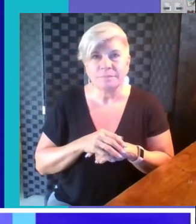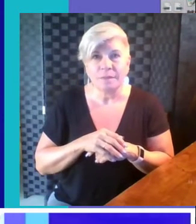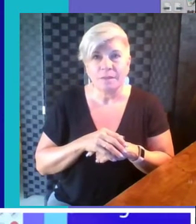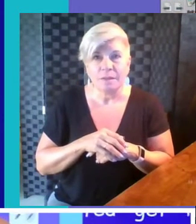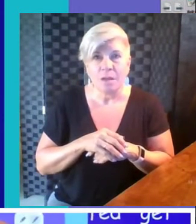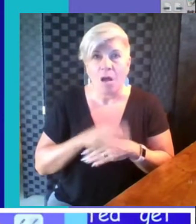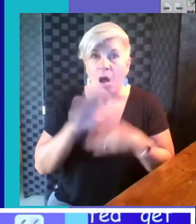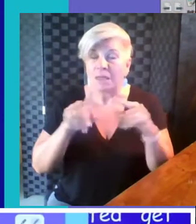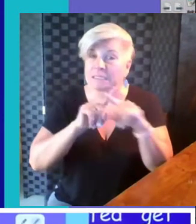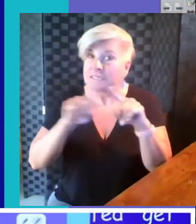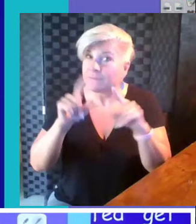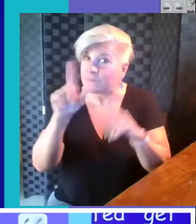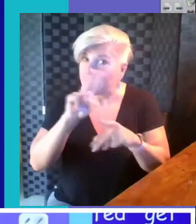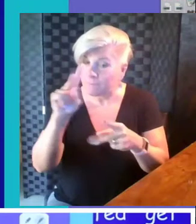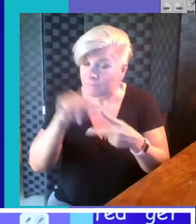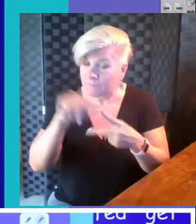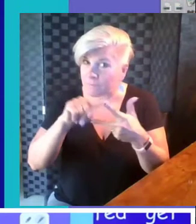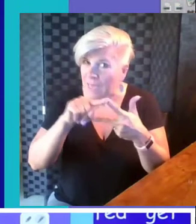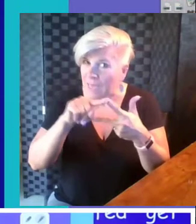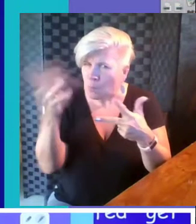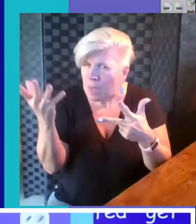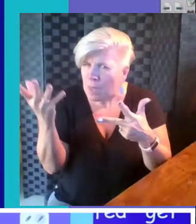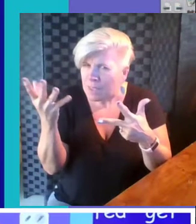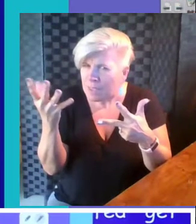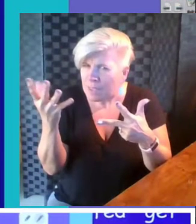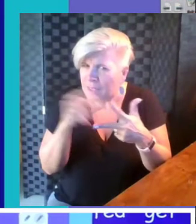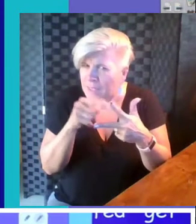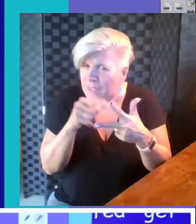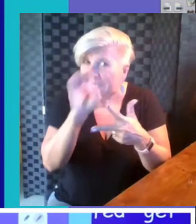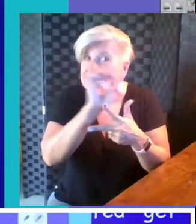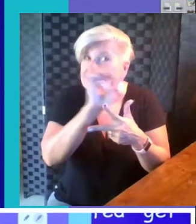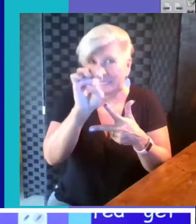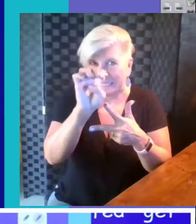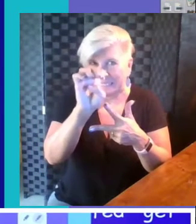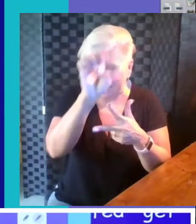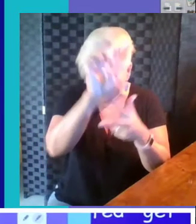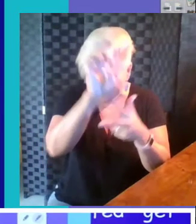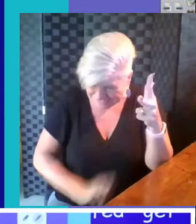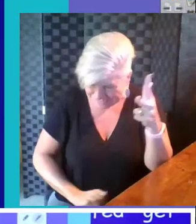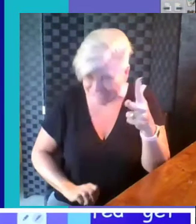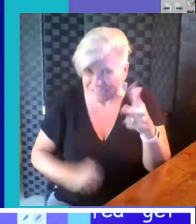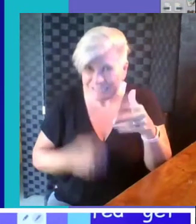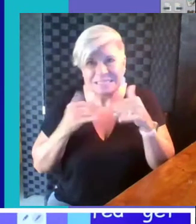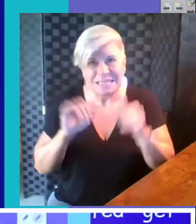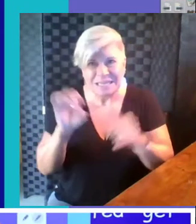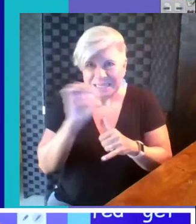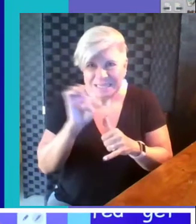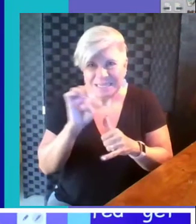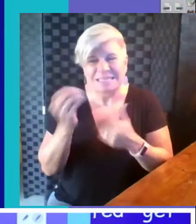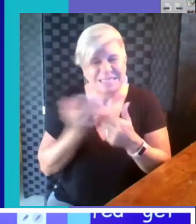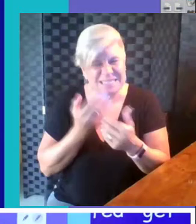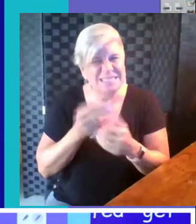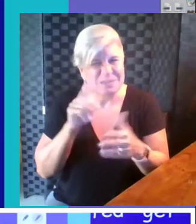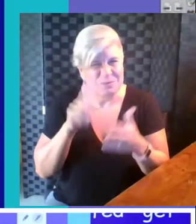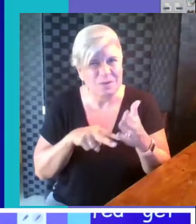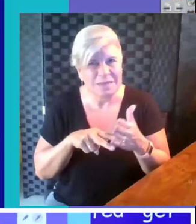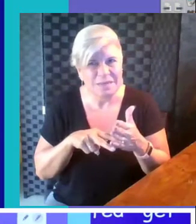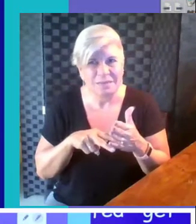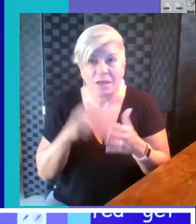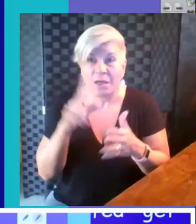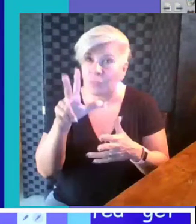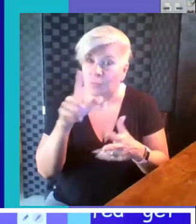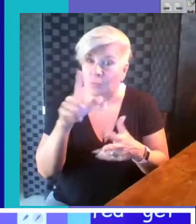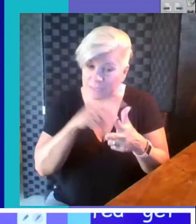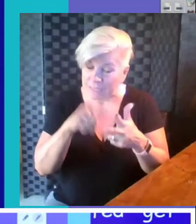These words have a different vowel in the middle. What vowel's in the middle? E. They're still going to be easy to read for you because there's just